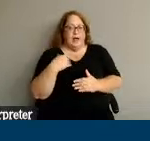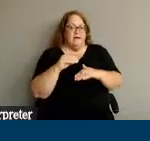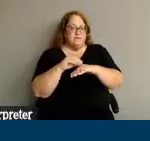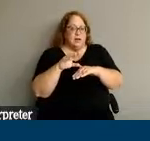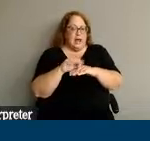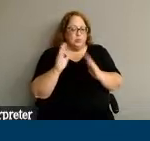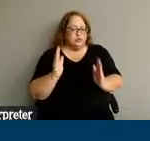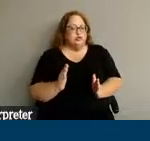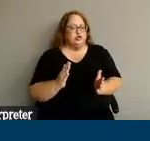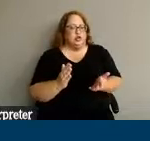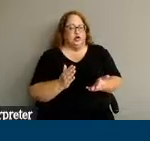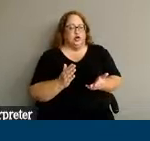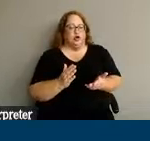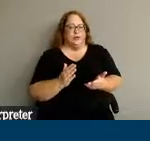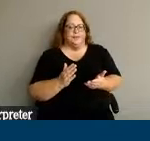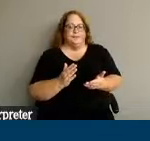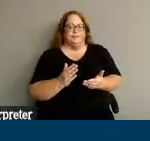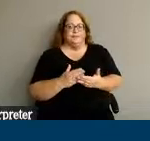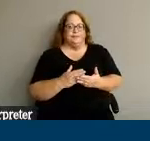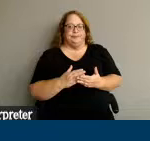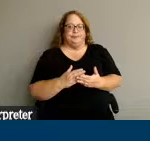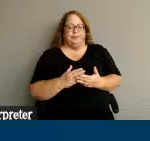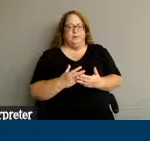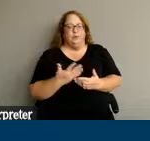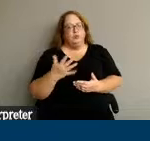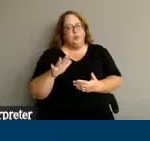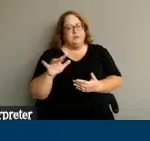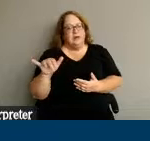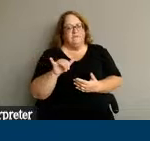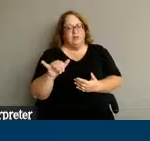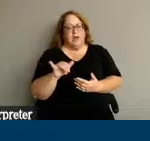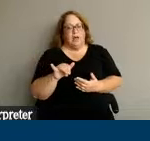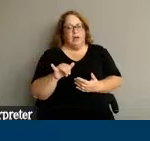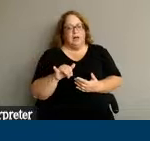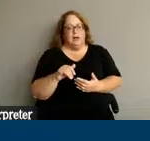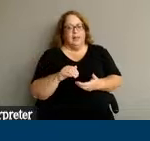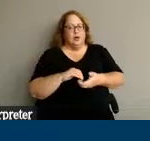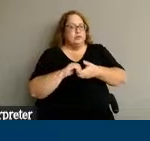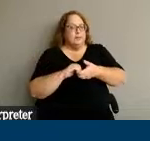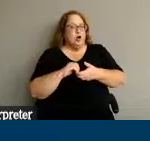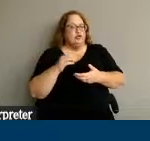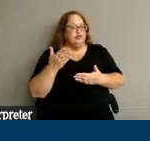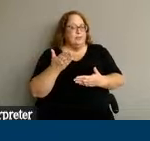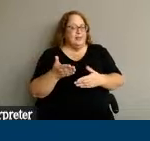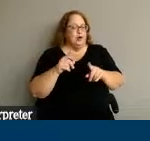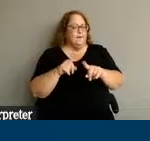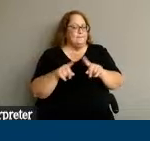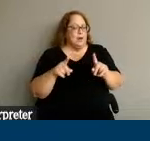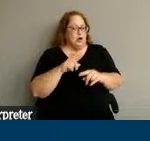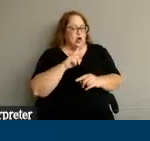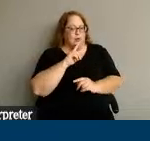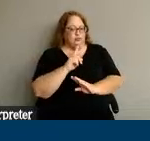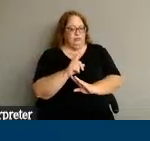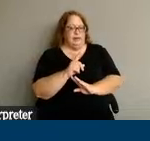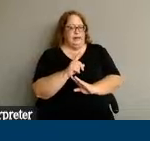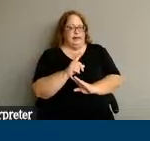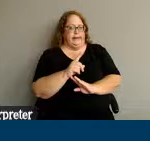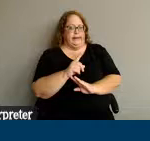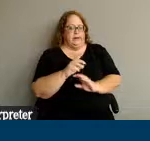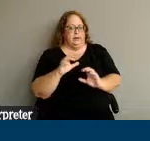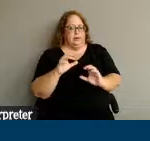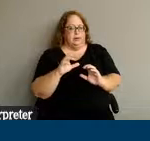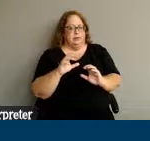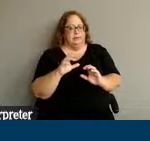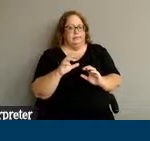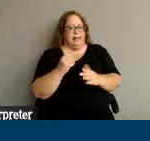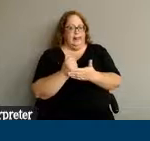counselor. And so it's kind of like, there's a partnership there, but yet, are we really doing